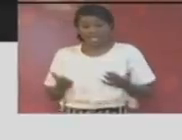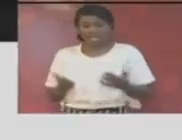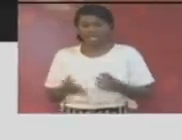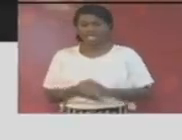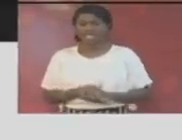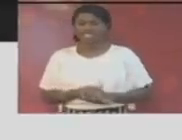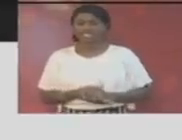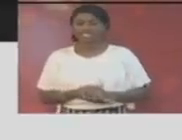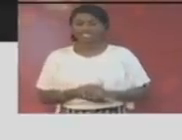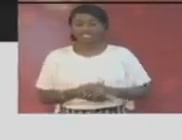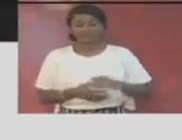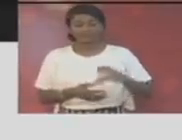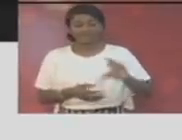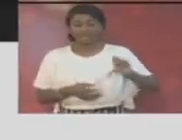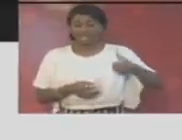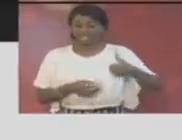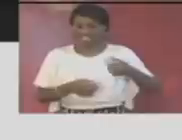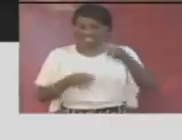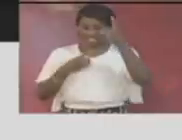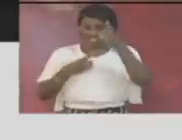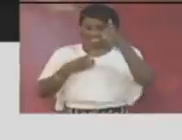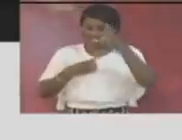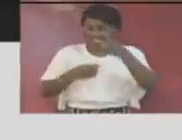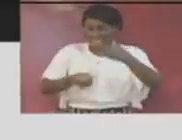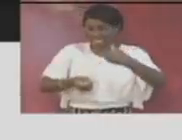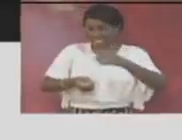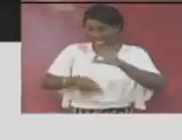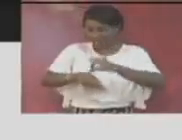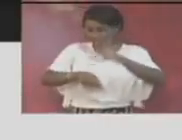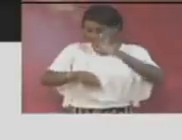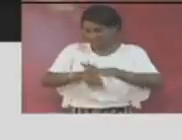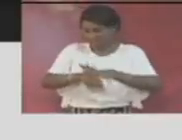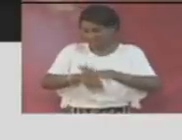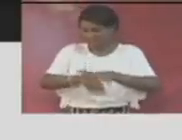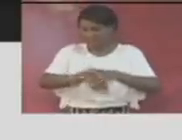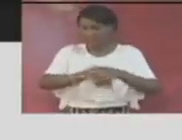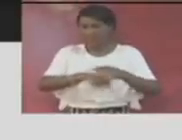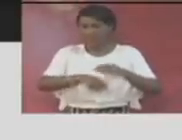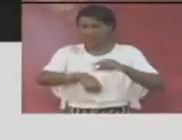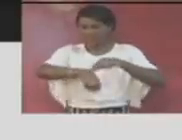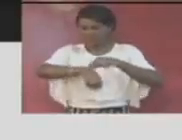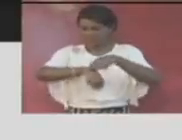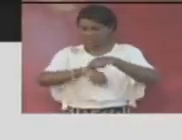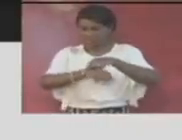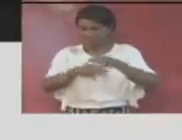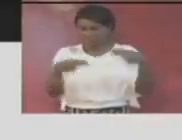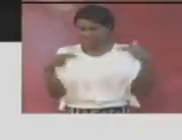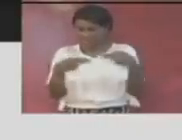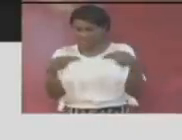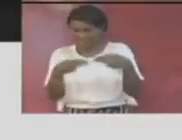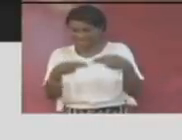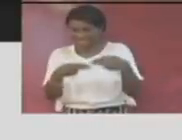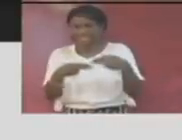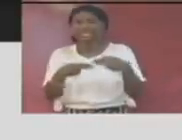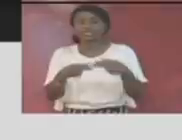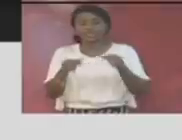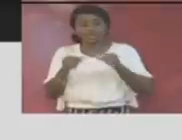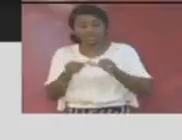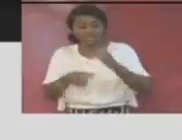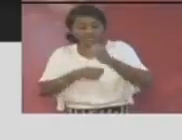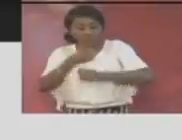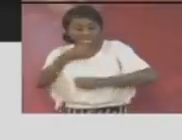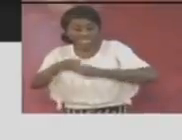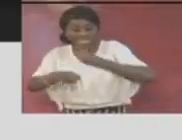chikungunya, and in some cases, joint pain was reported to persist for several months or even years after infection. And many of